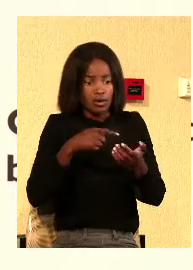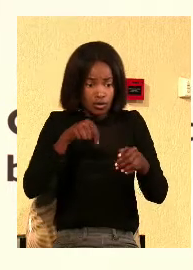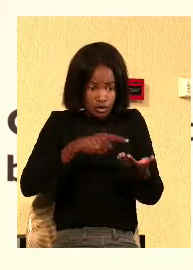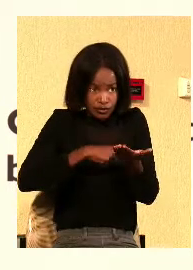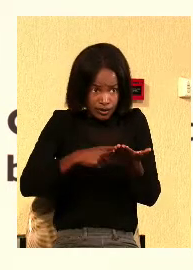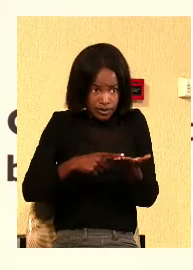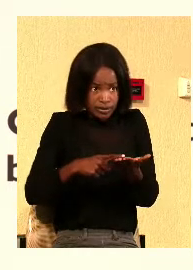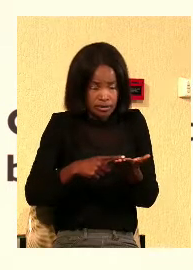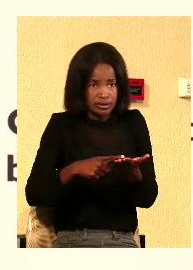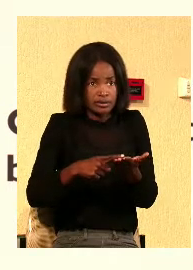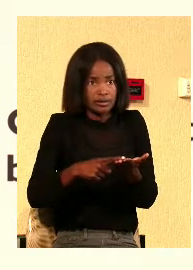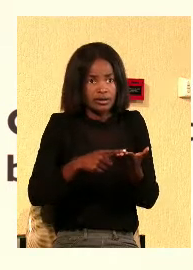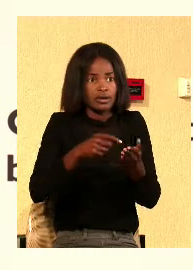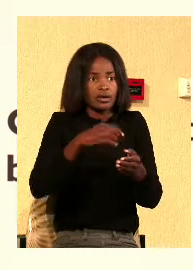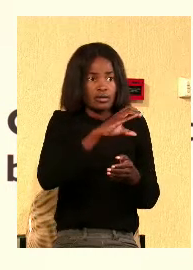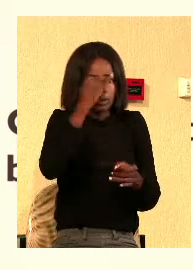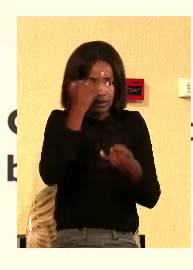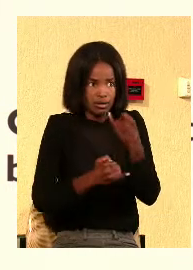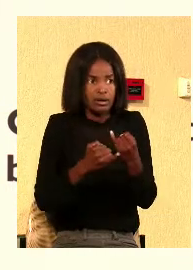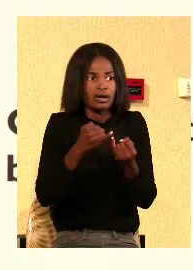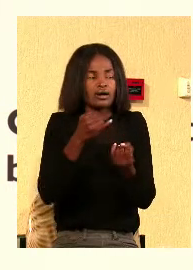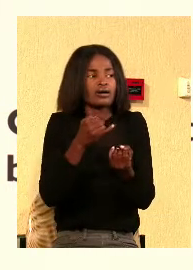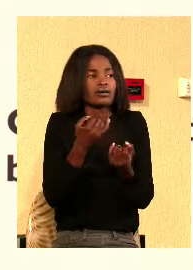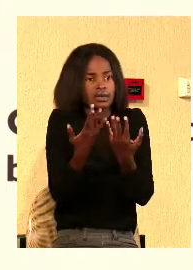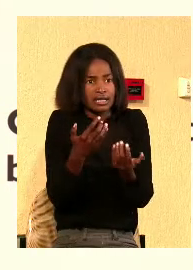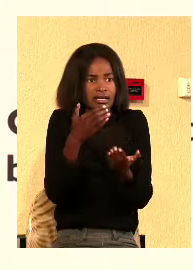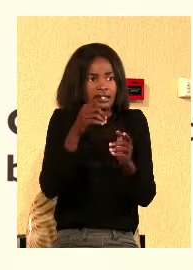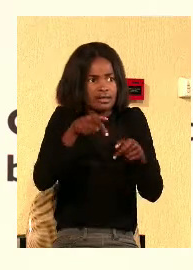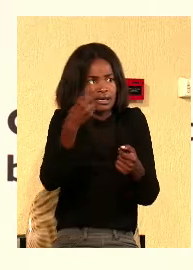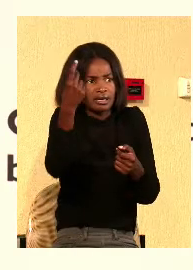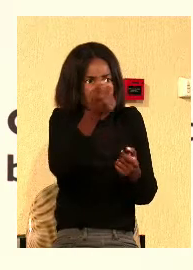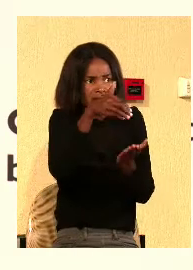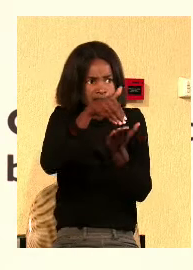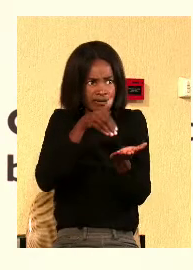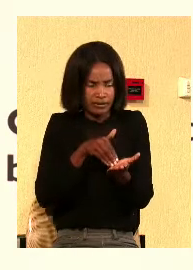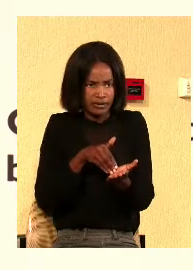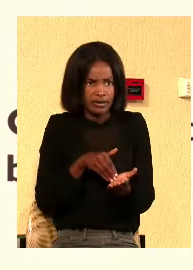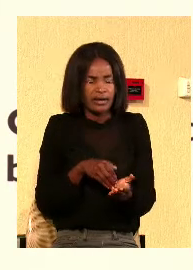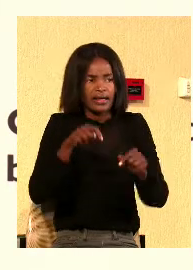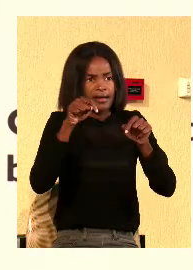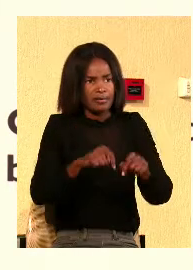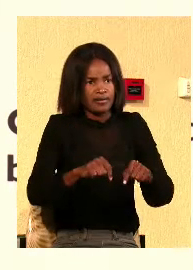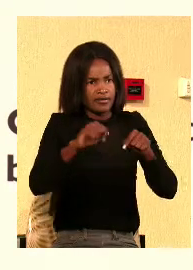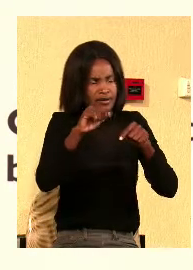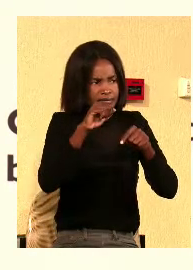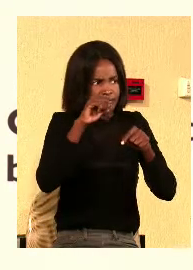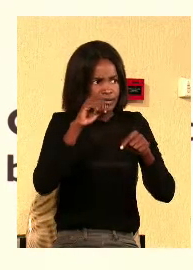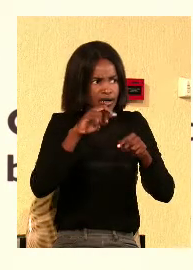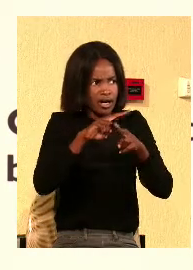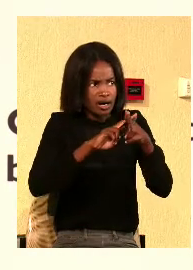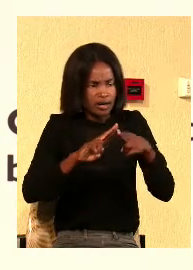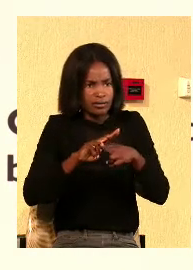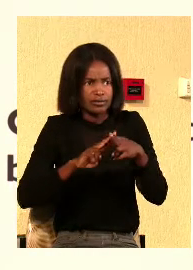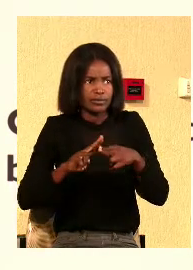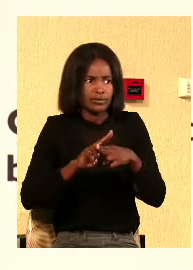to end of the month. We are building capacity in terms of, we are using